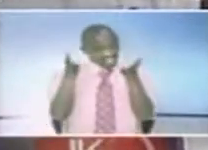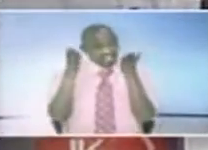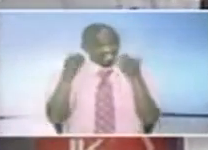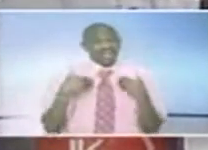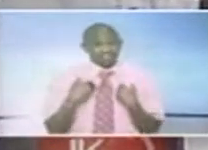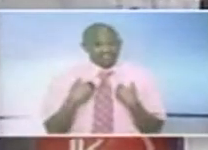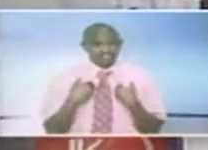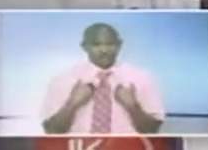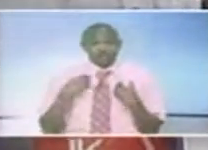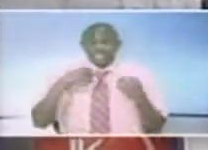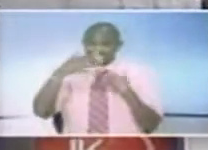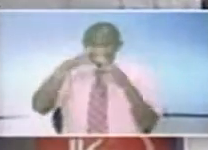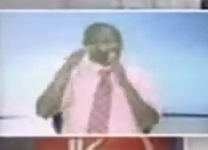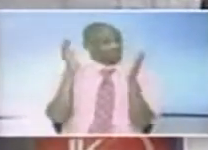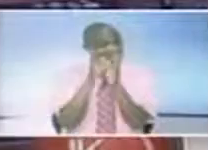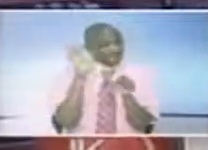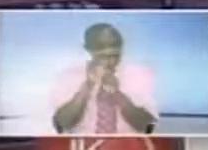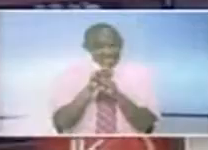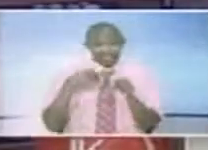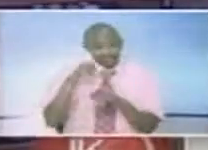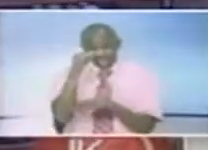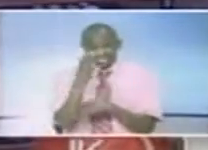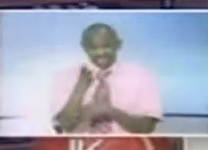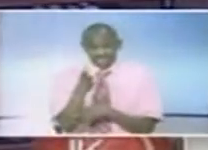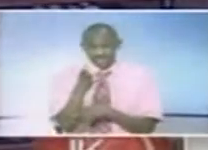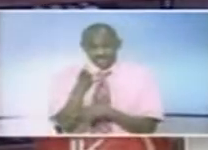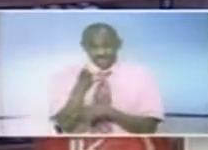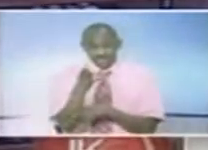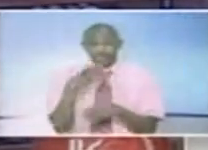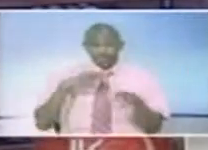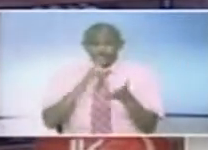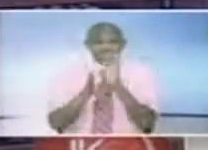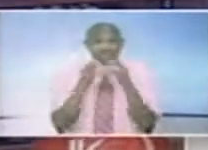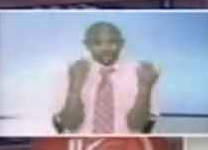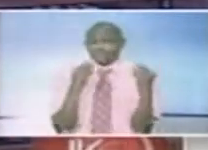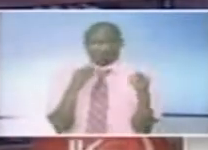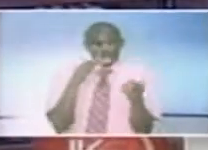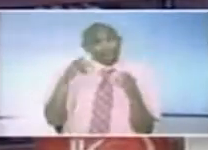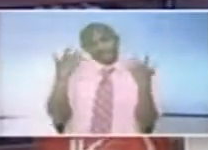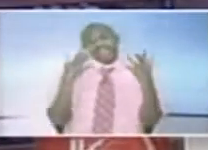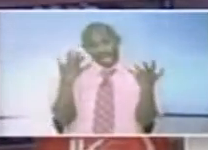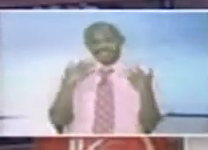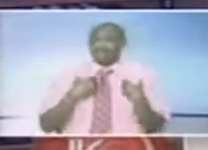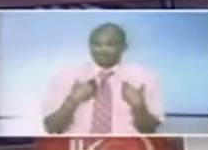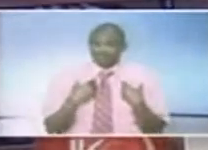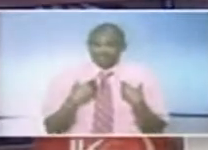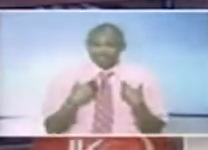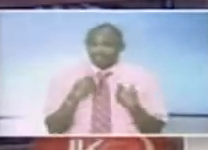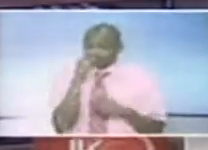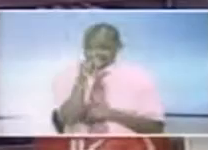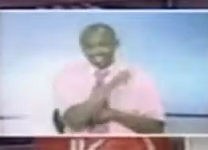There. Okay, I interact with so many artists because... Artists without arms? Not without arms. Oh, that's what I'm saying. Yeah. That's what I'm